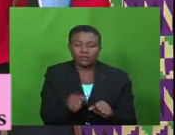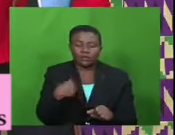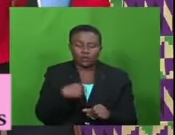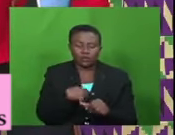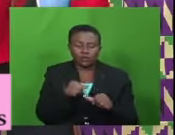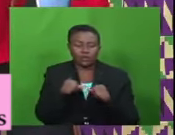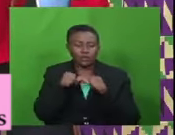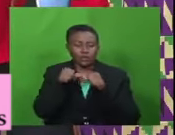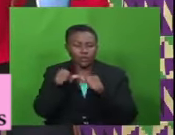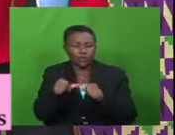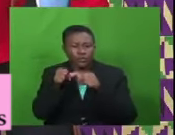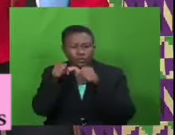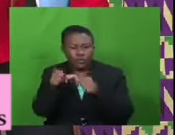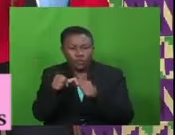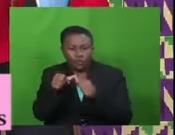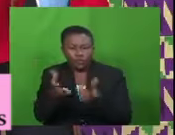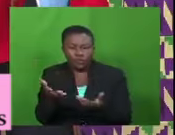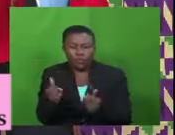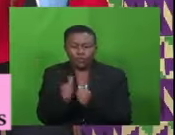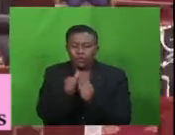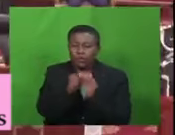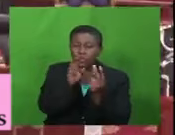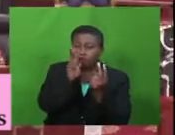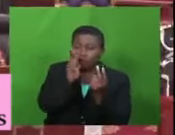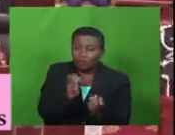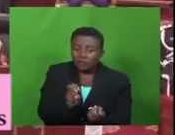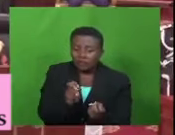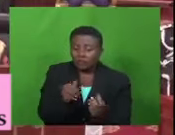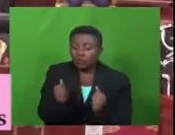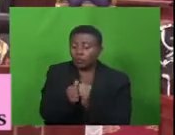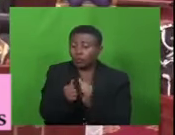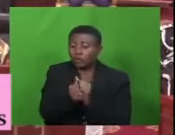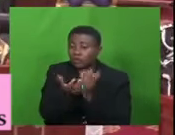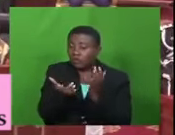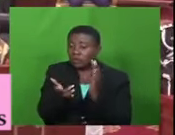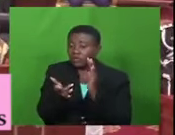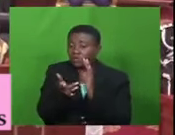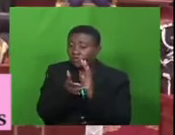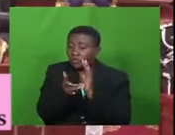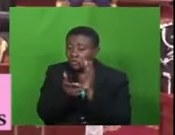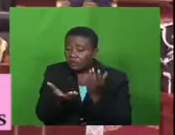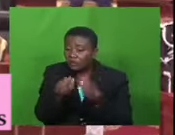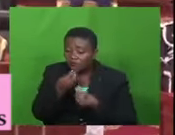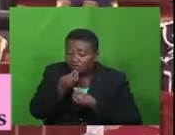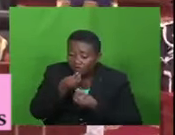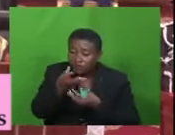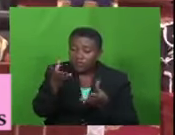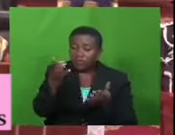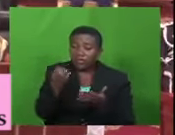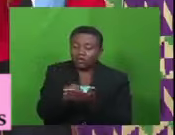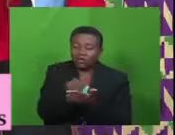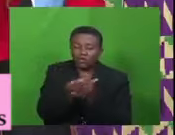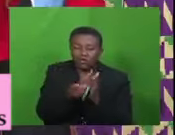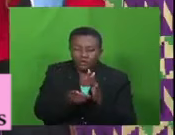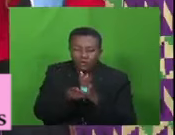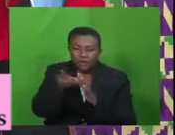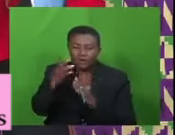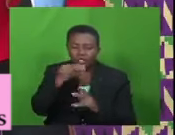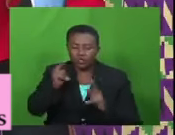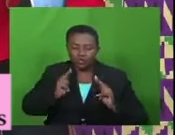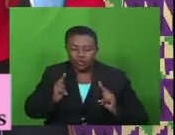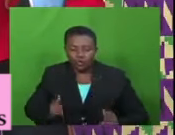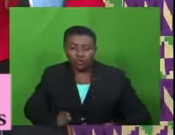to push the frontiers of our engagement with the technologies of information, economic development, and human